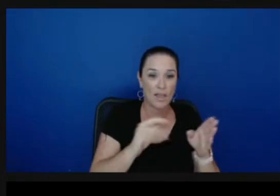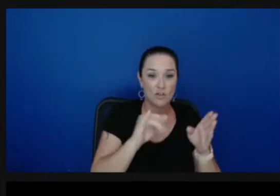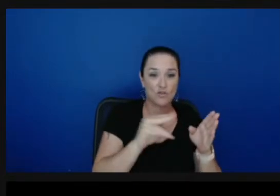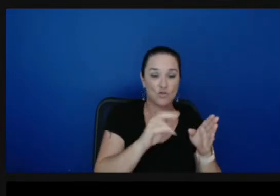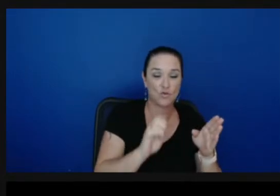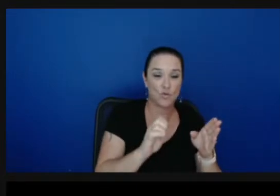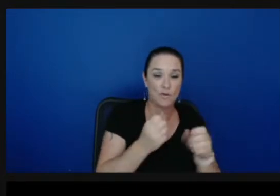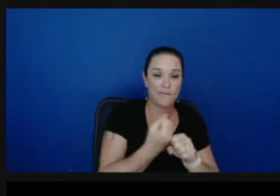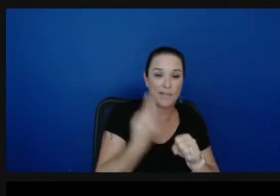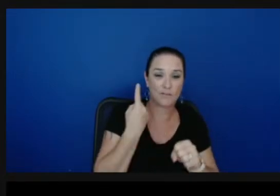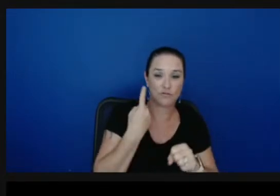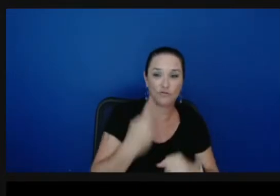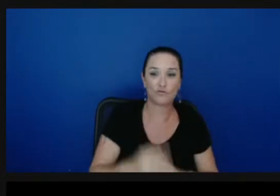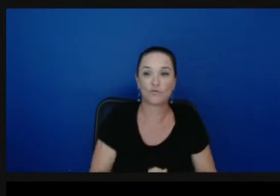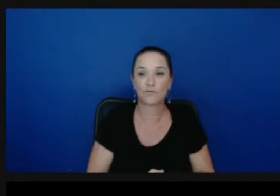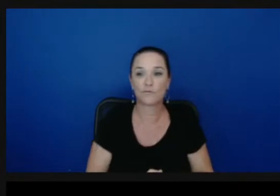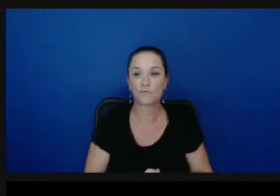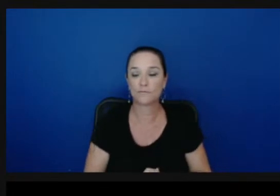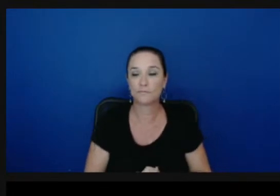year.